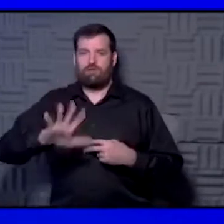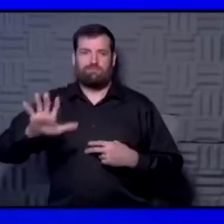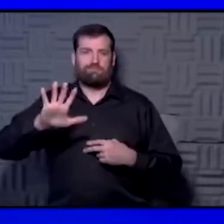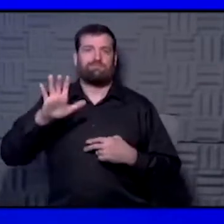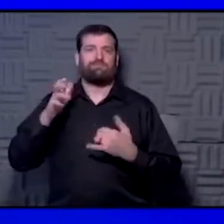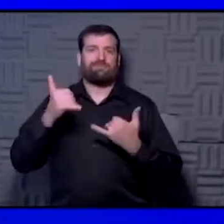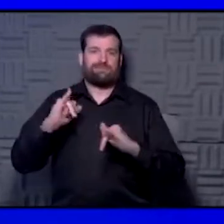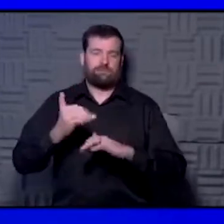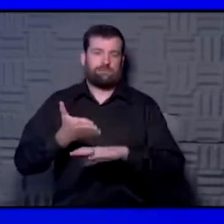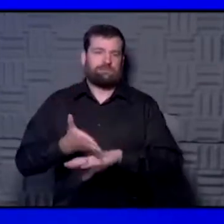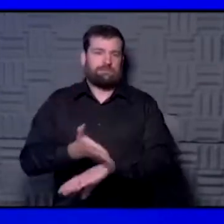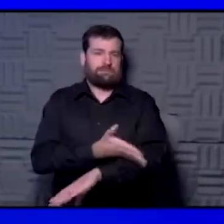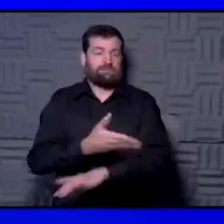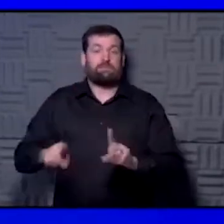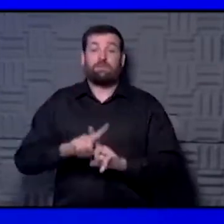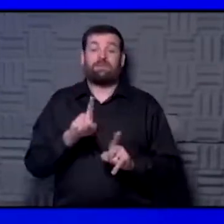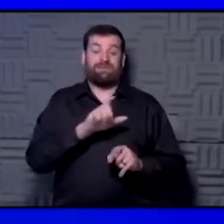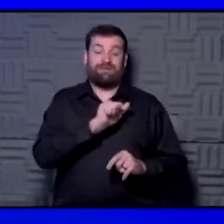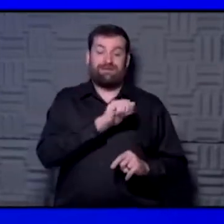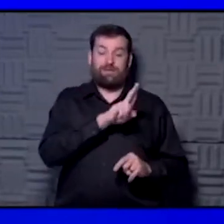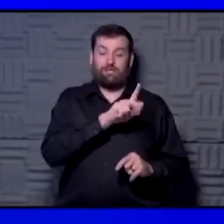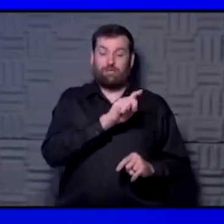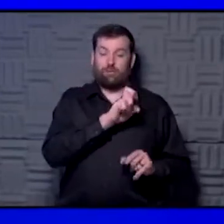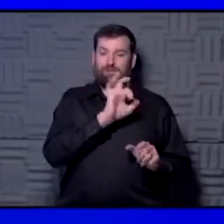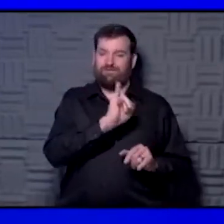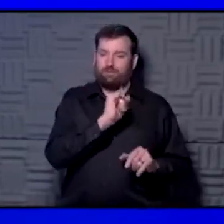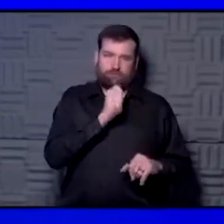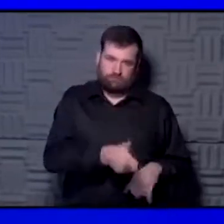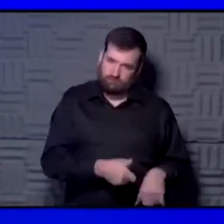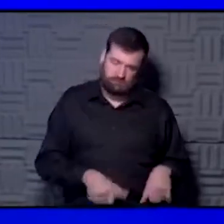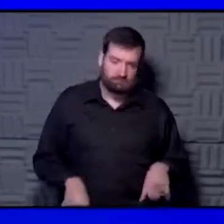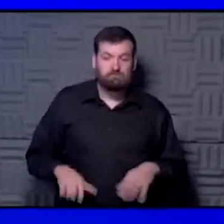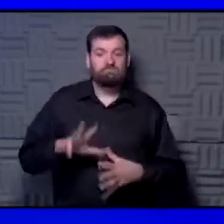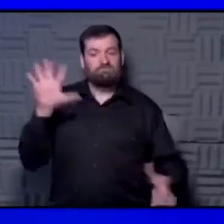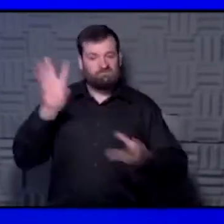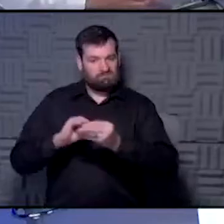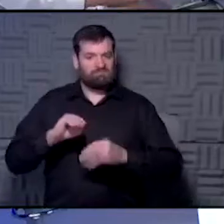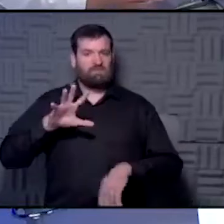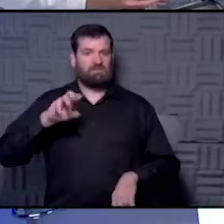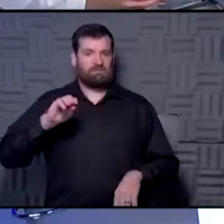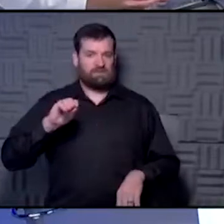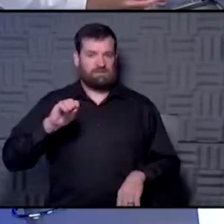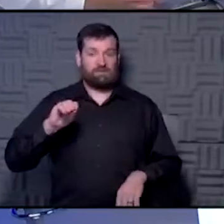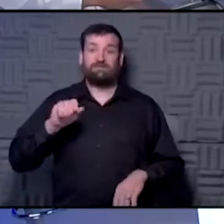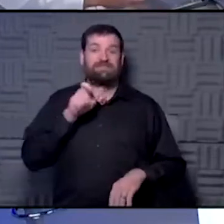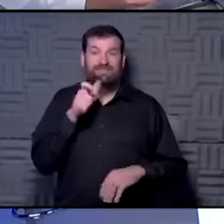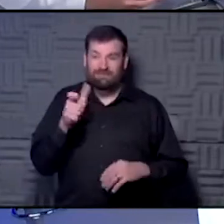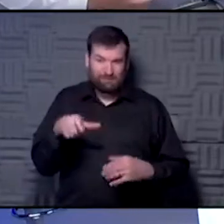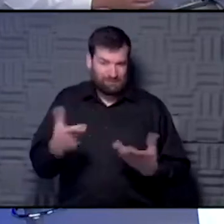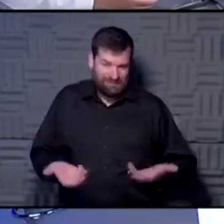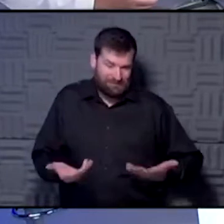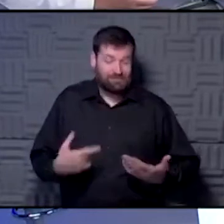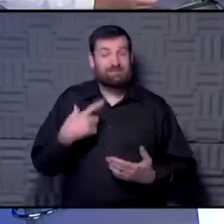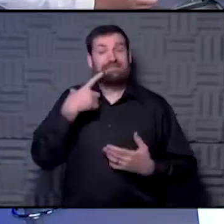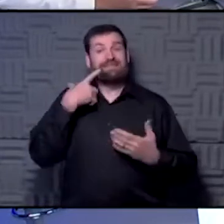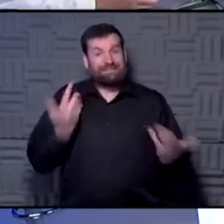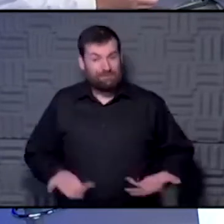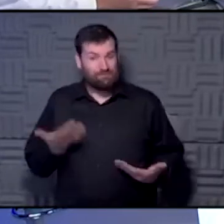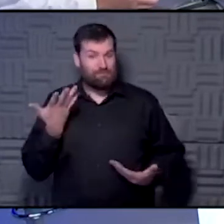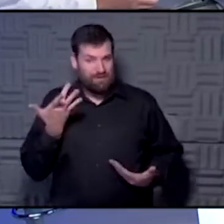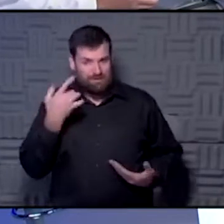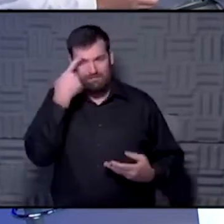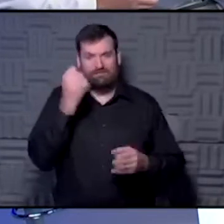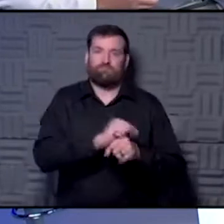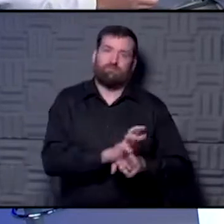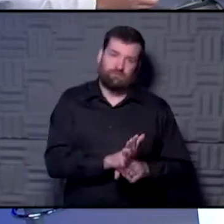status, so we aren't actively counting them as acute infections. So it's still about 50 patients overall. It's still a big deal. Who shouldn't be here, who are here because of COVID. It's a